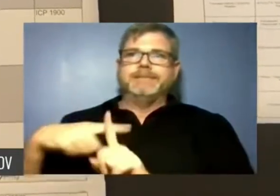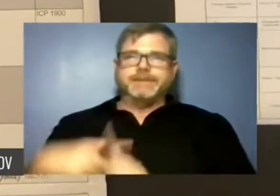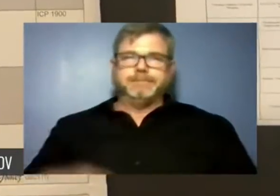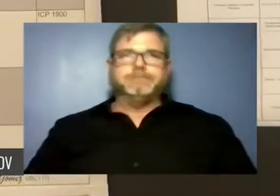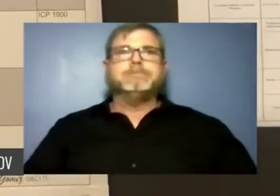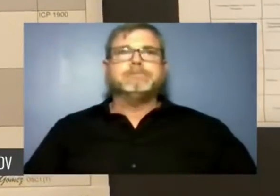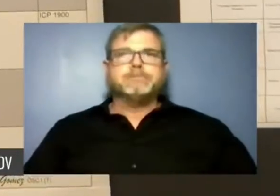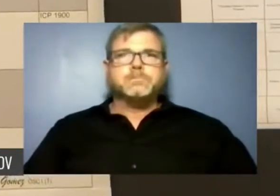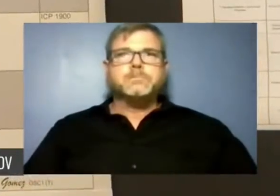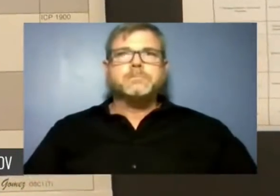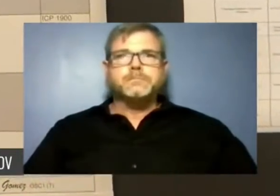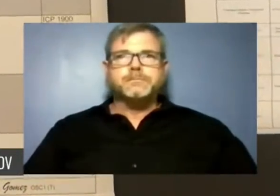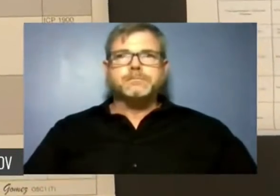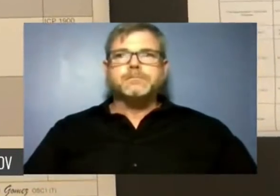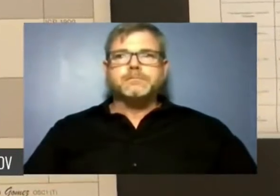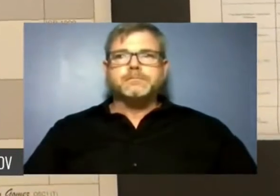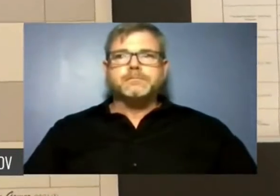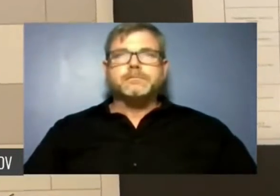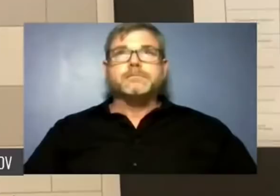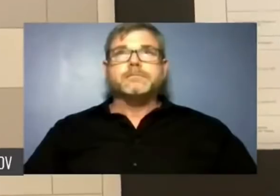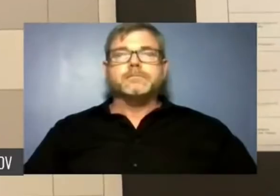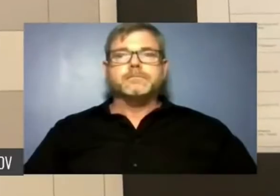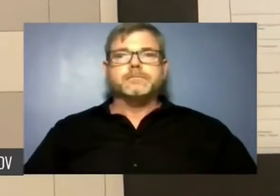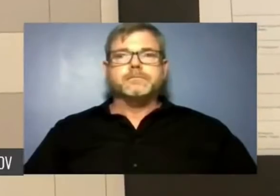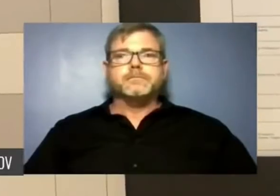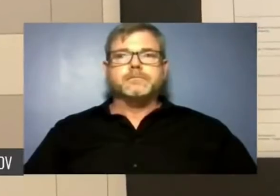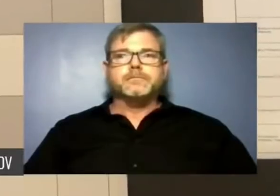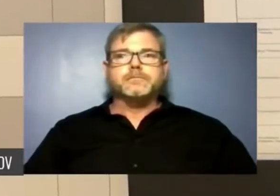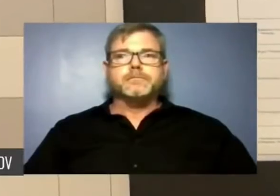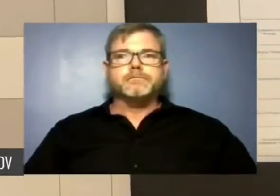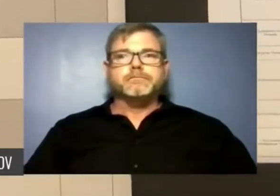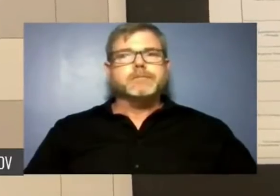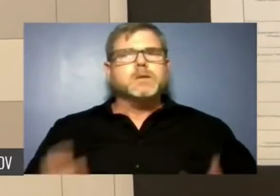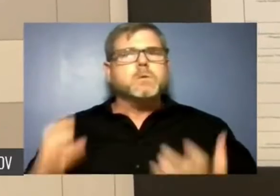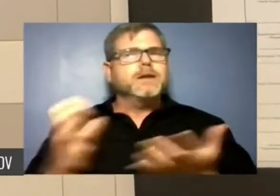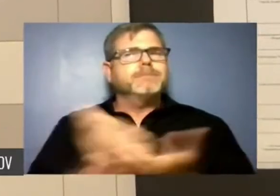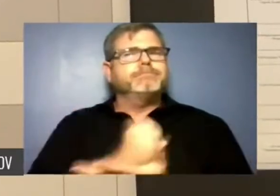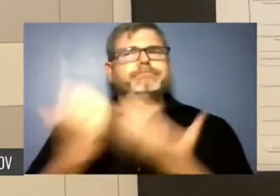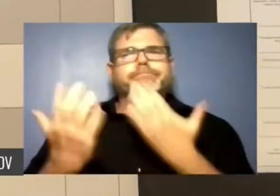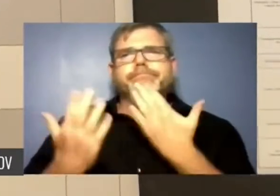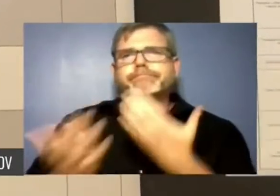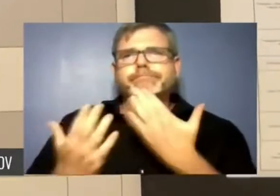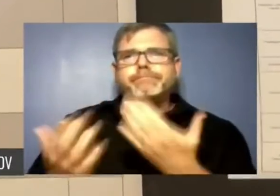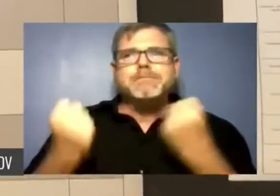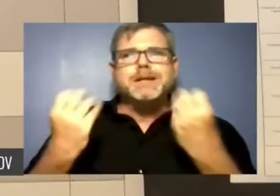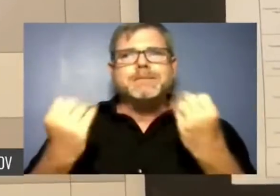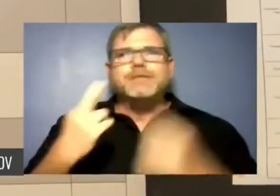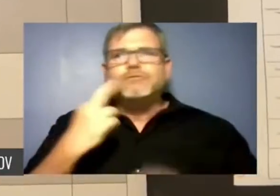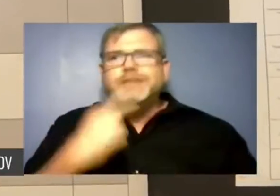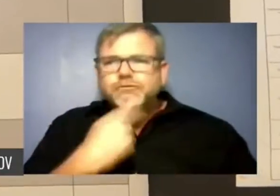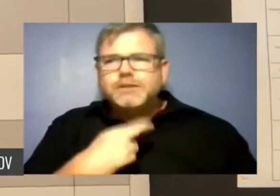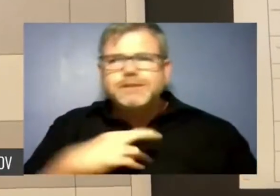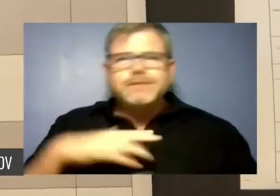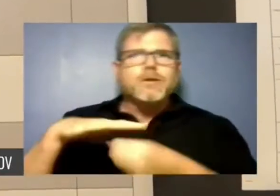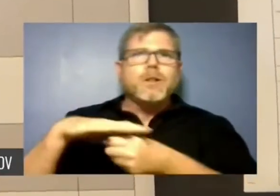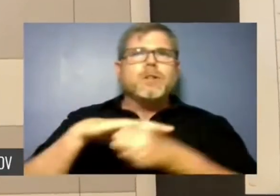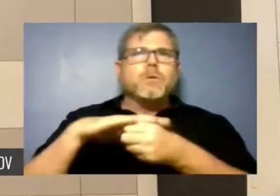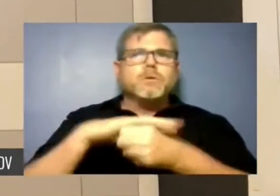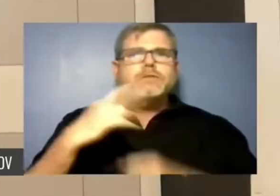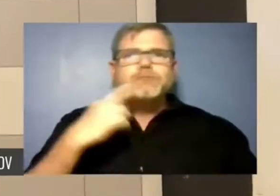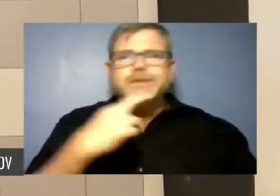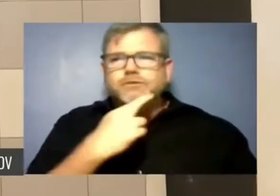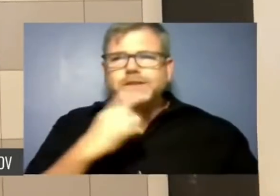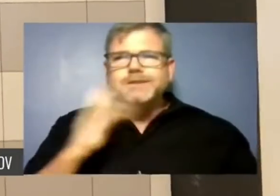have several local restaurants, and I'm not going to name all of them, but several local restaurants that have been providing meals for my law enforcement